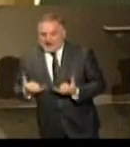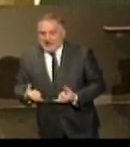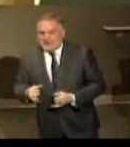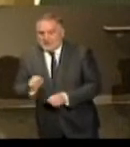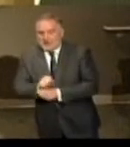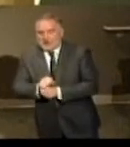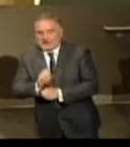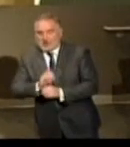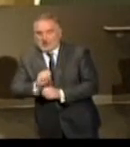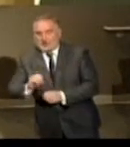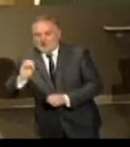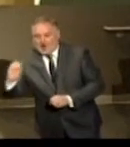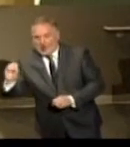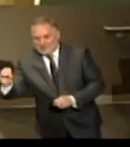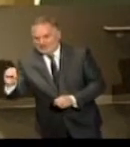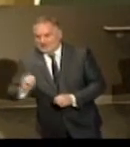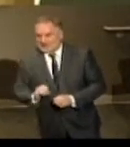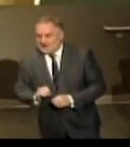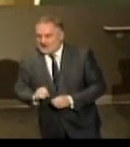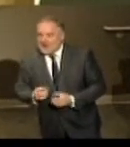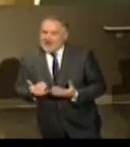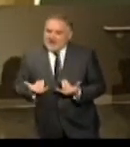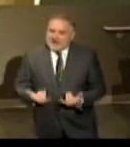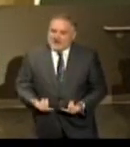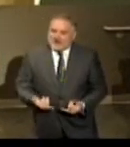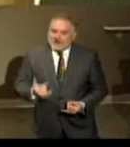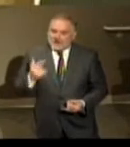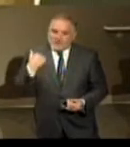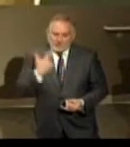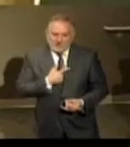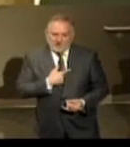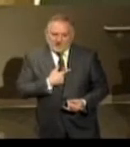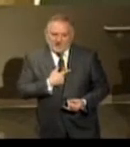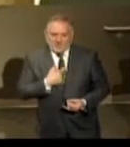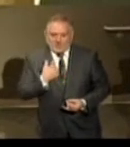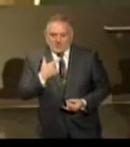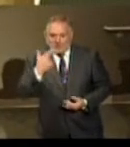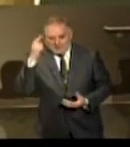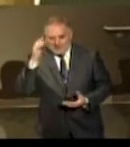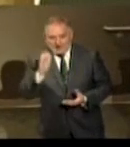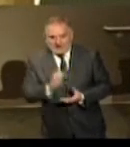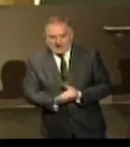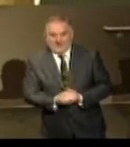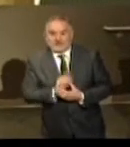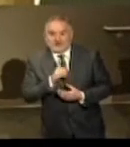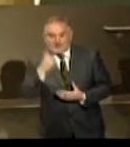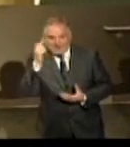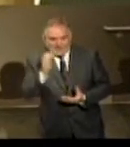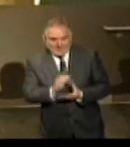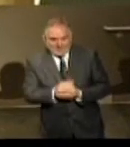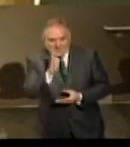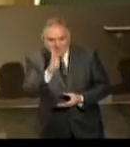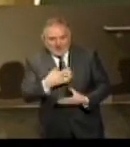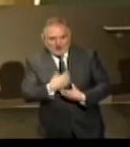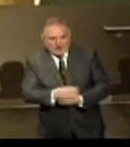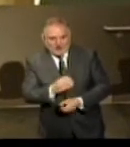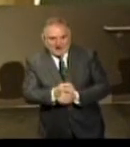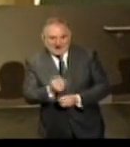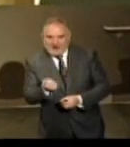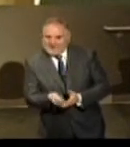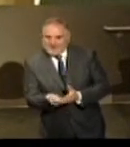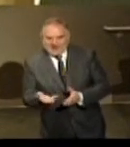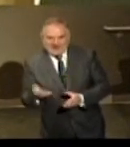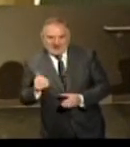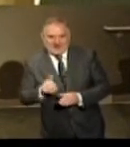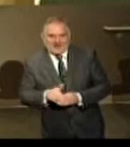now. And then there are those that we call us believers in creation. We literally believe that God created